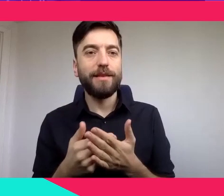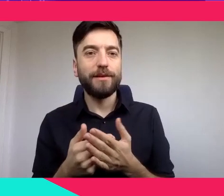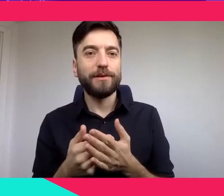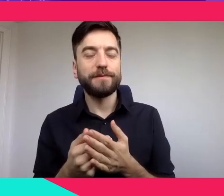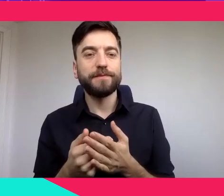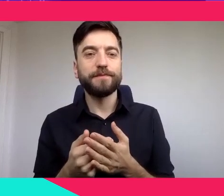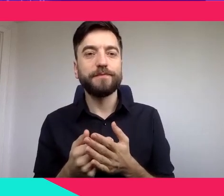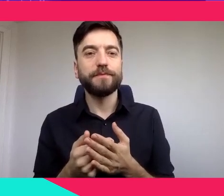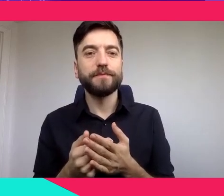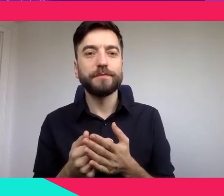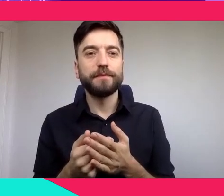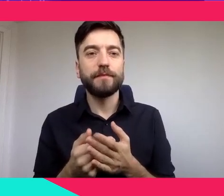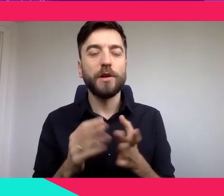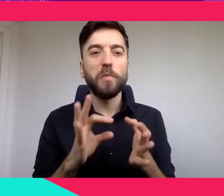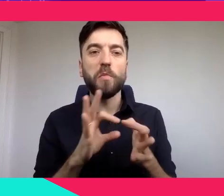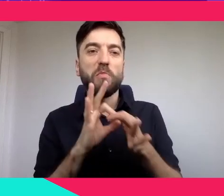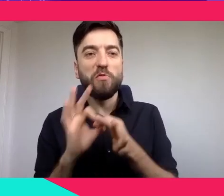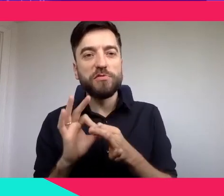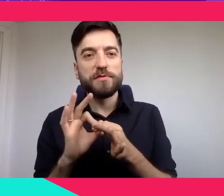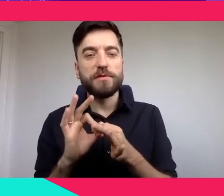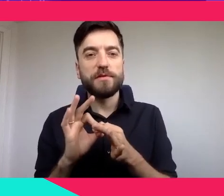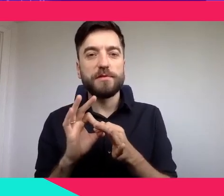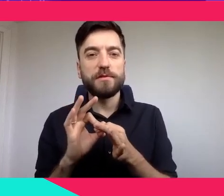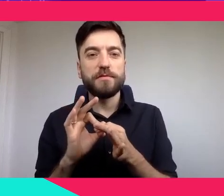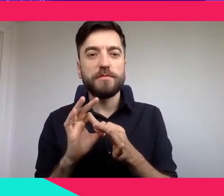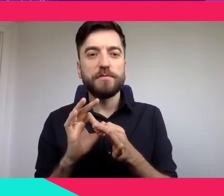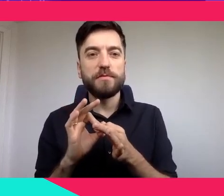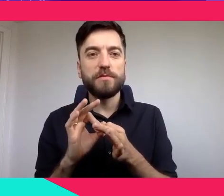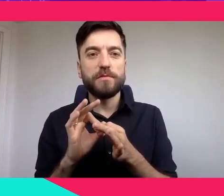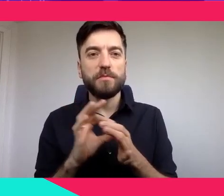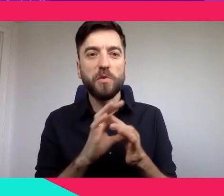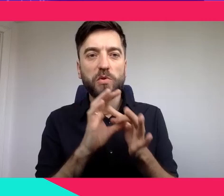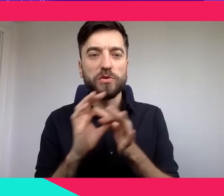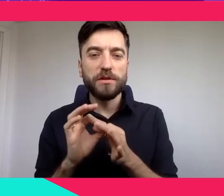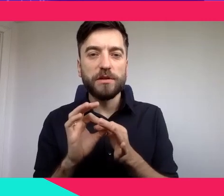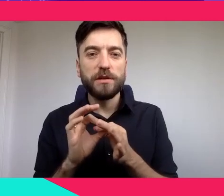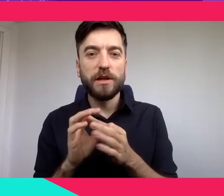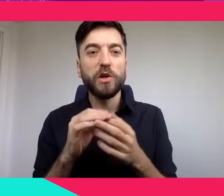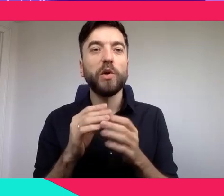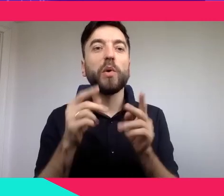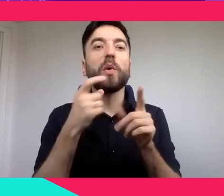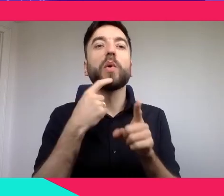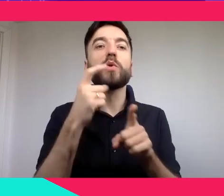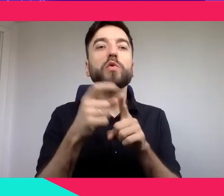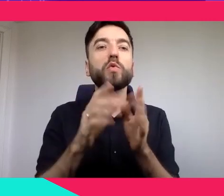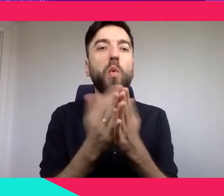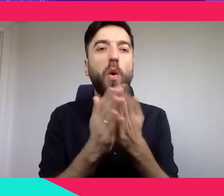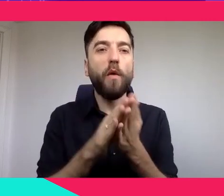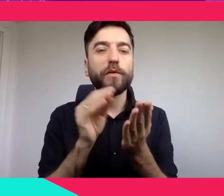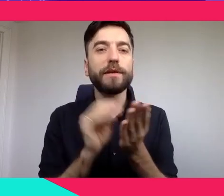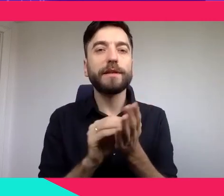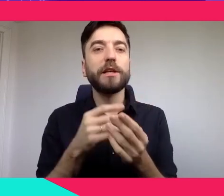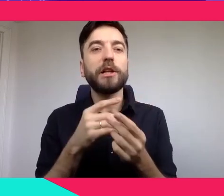thesauri vocabularies and image recognition technology, we've been able to generate